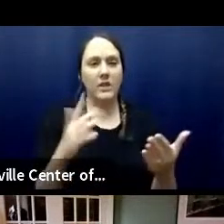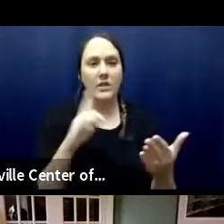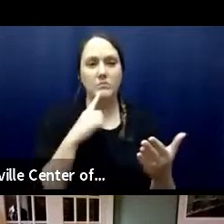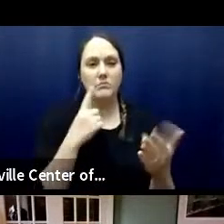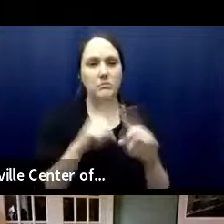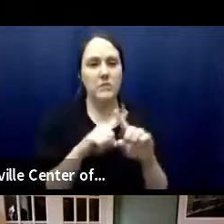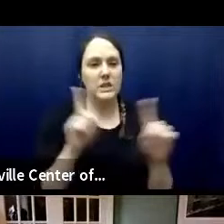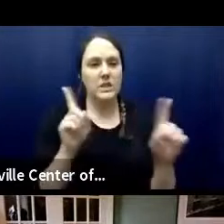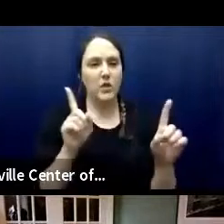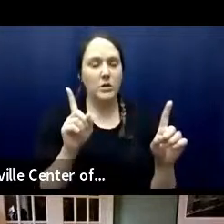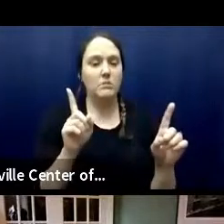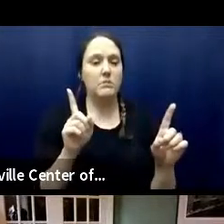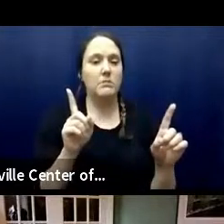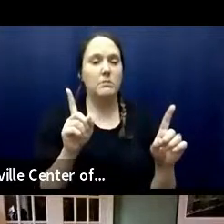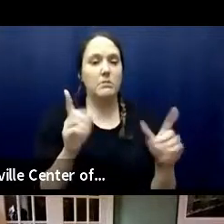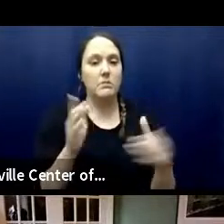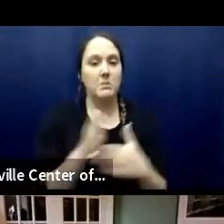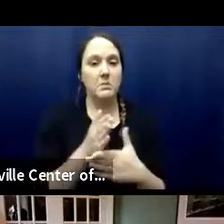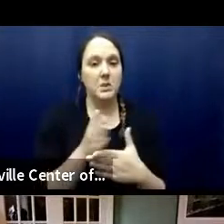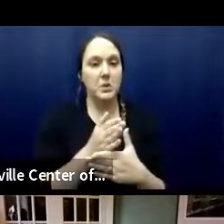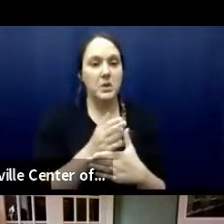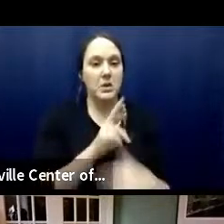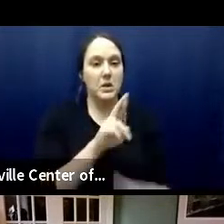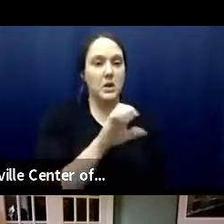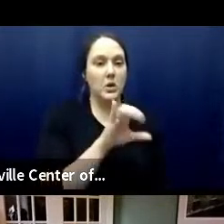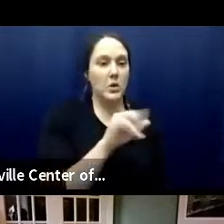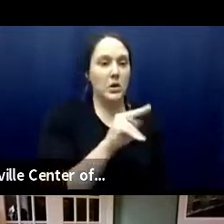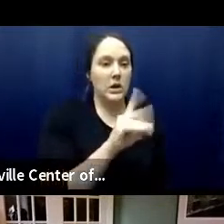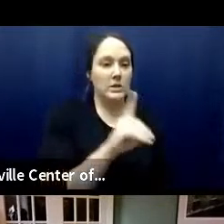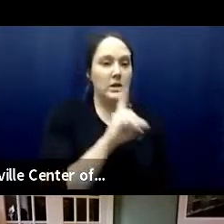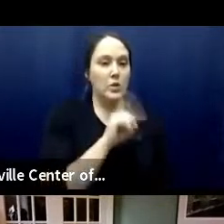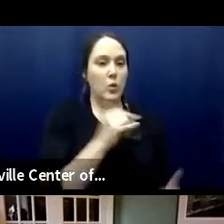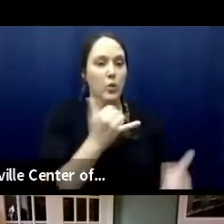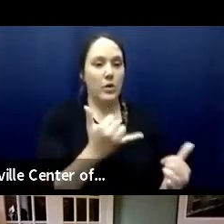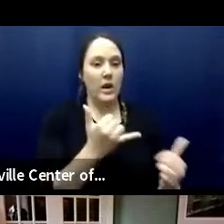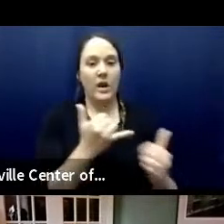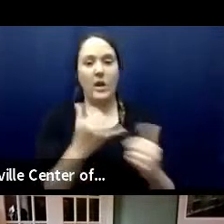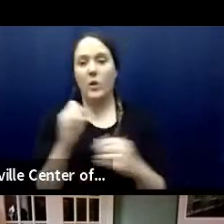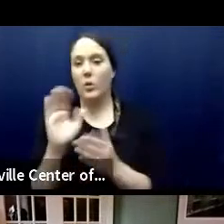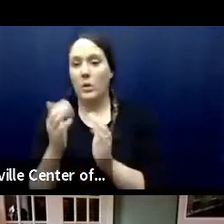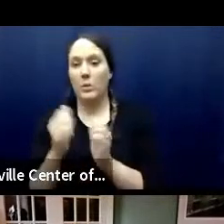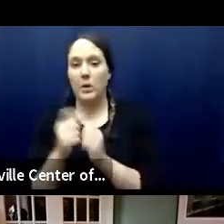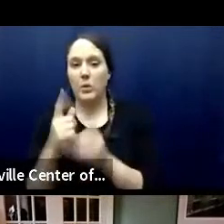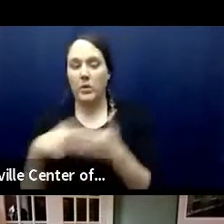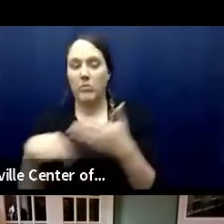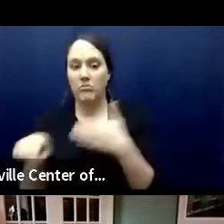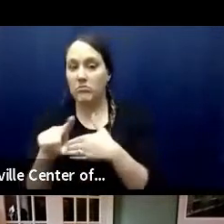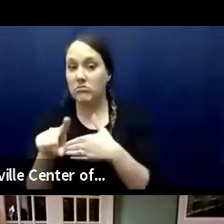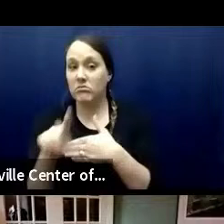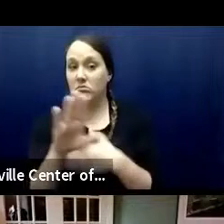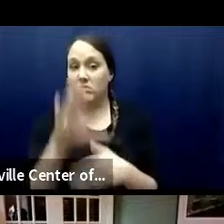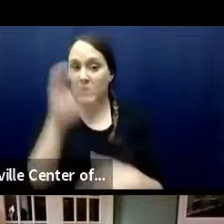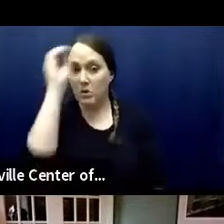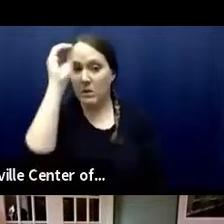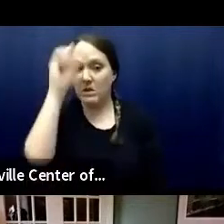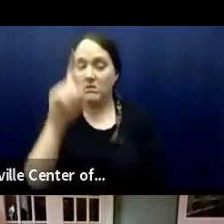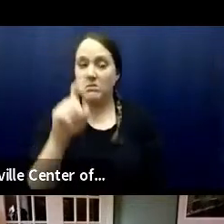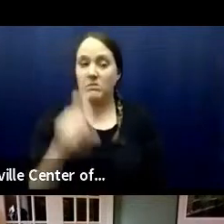significant difference between rescinding that order now and rescinding it in 1 week, in your opinion?